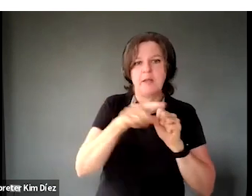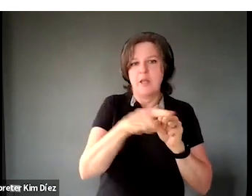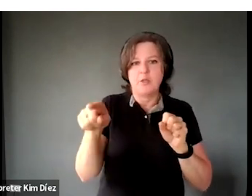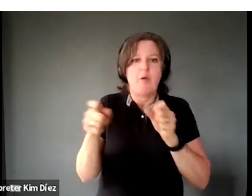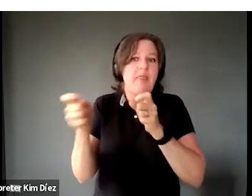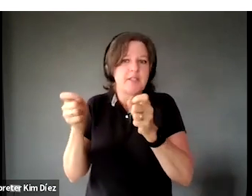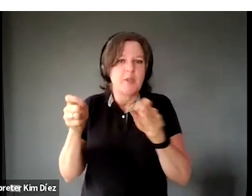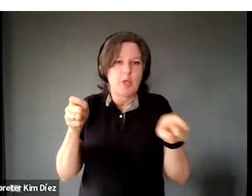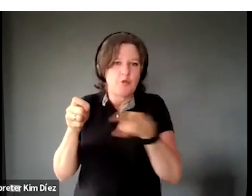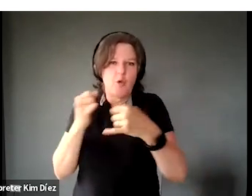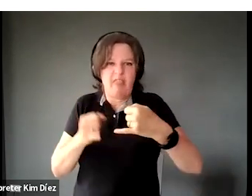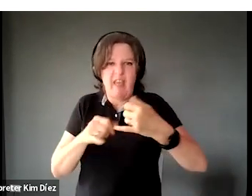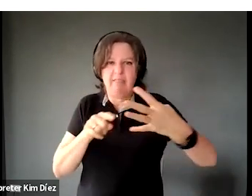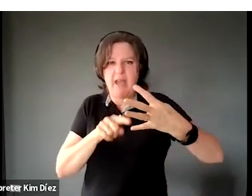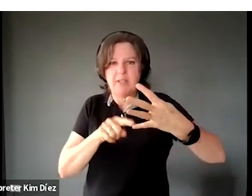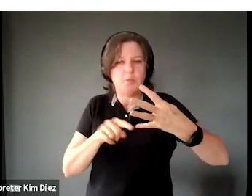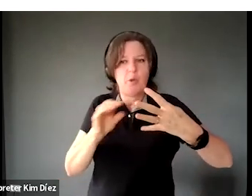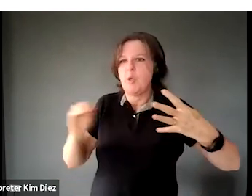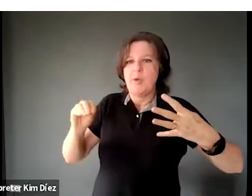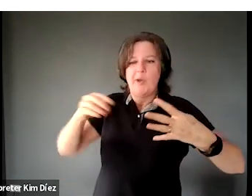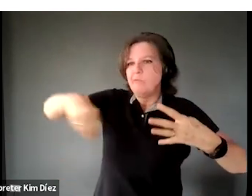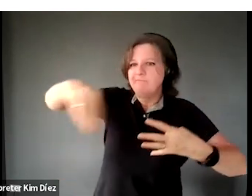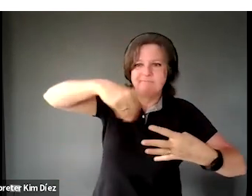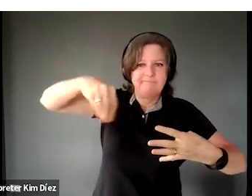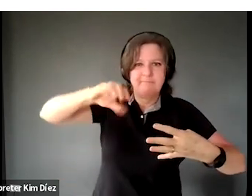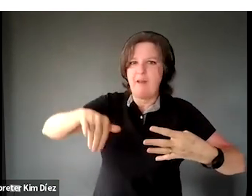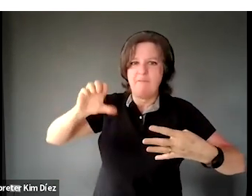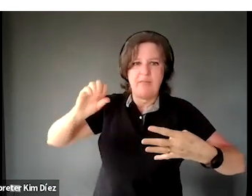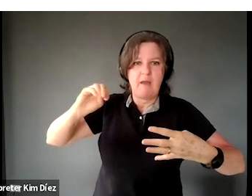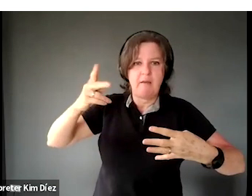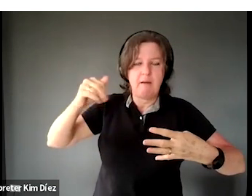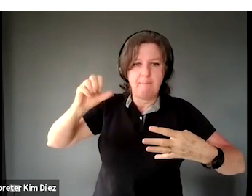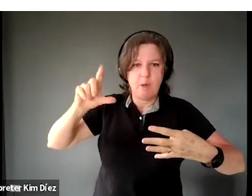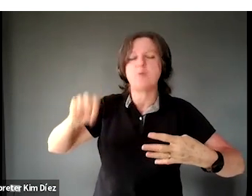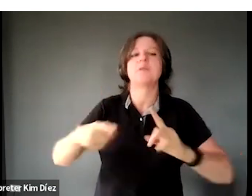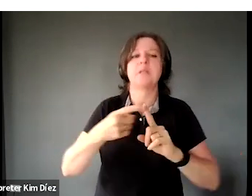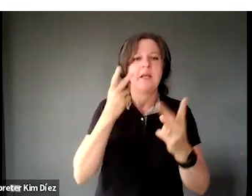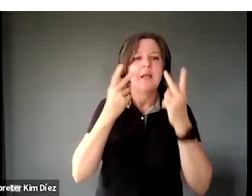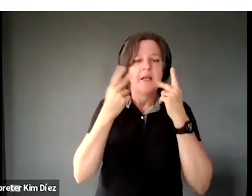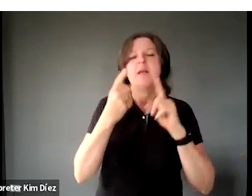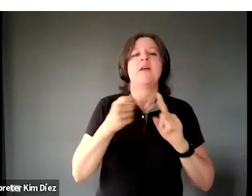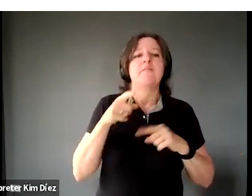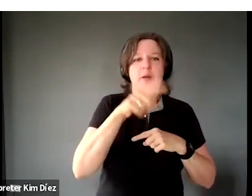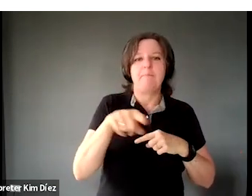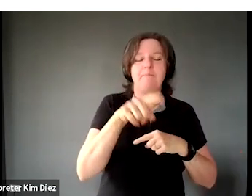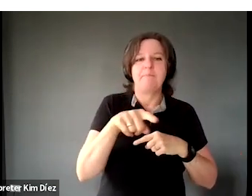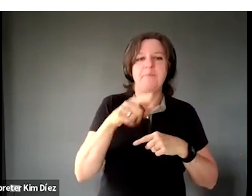compost, and there was reduction of the absorption. This is the control, where there was no application of the